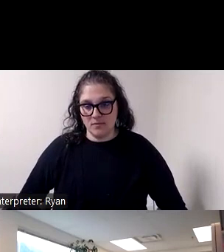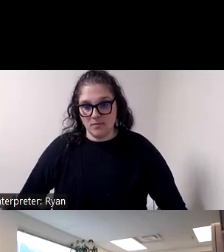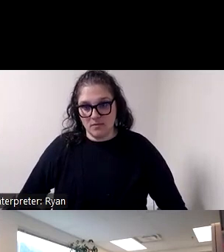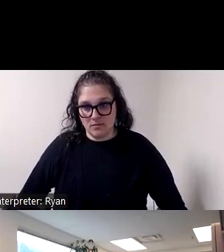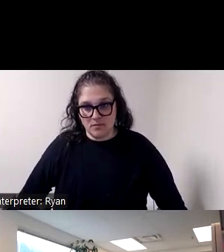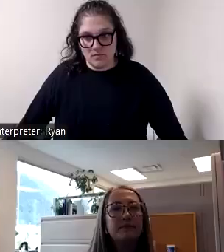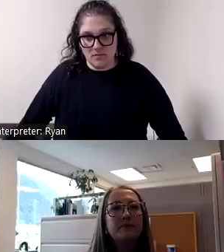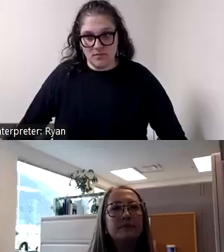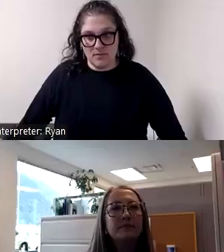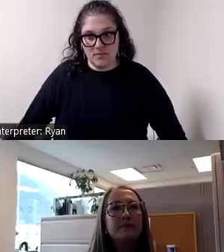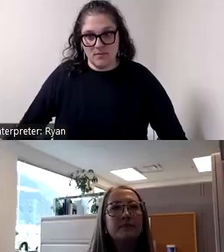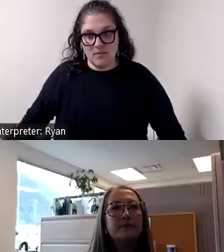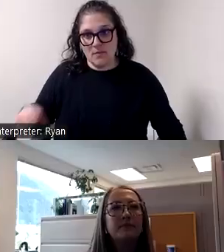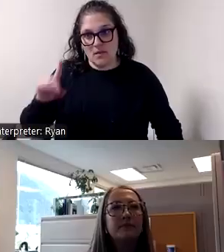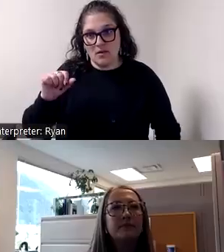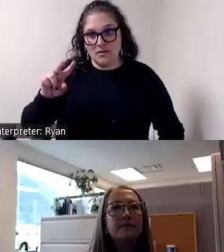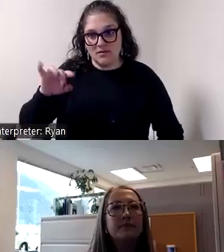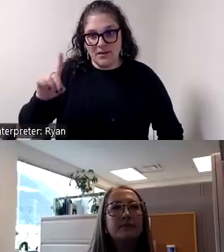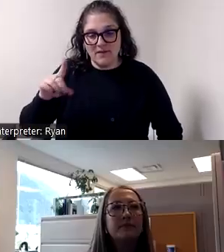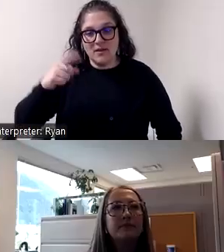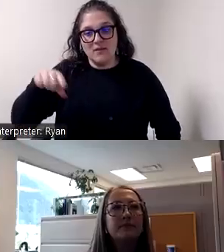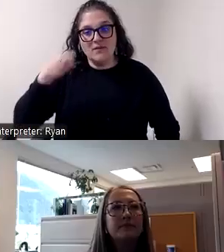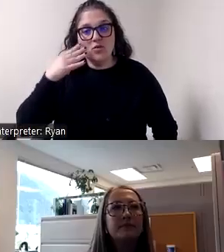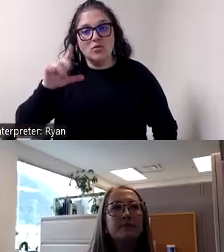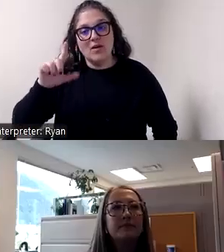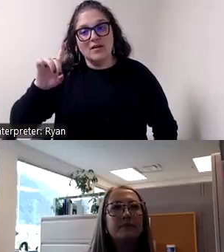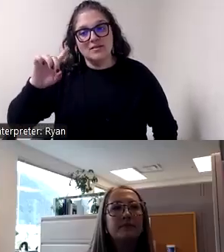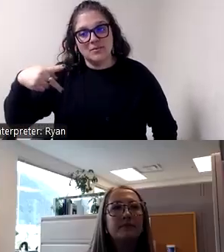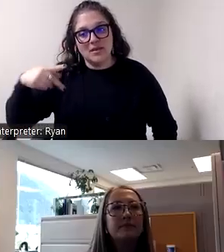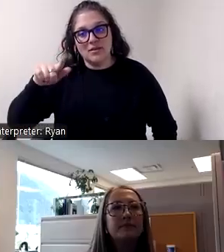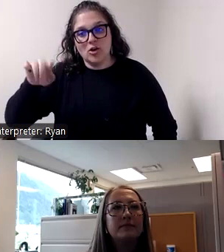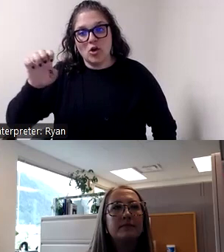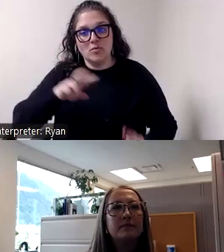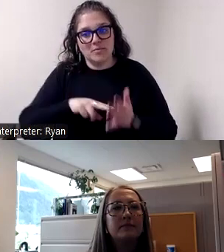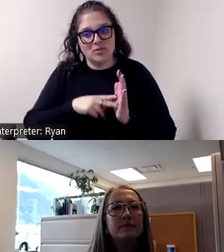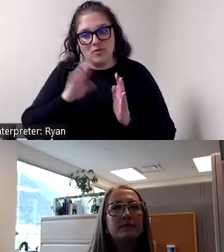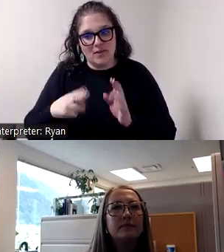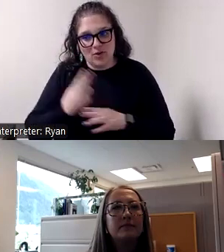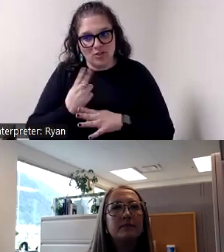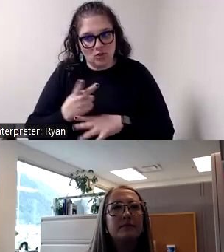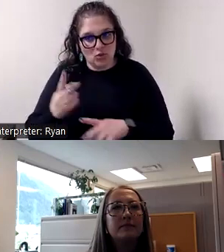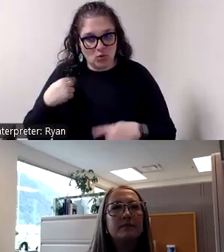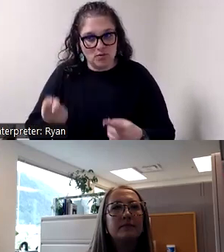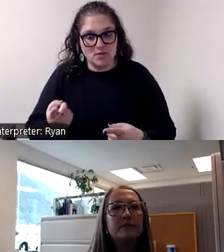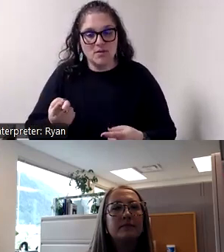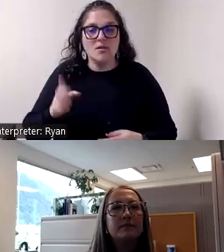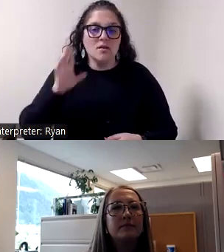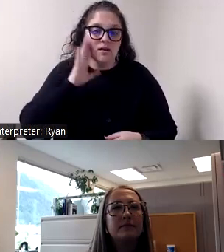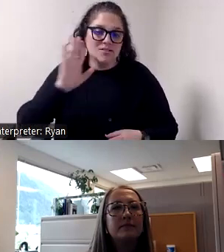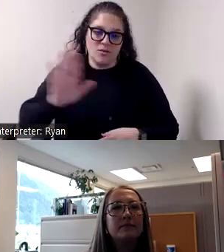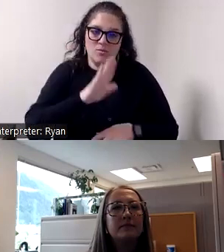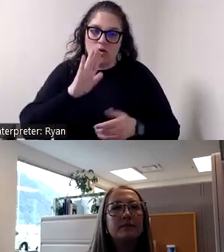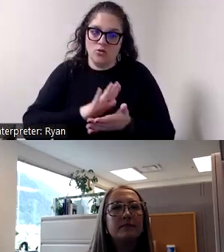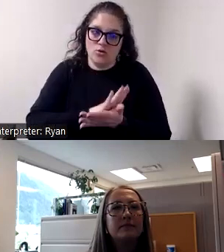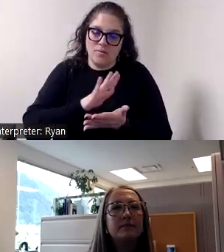If there's anyone that is unfamiliar with LDP codes, then you've never had to use one because they would typically be on your timesheet